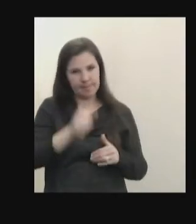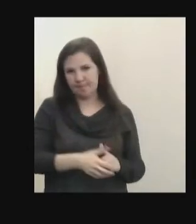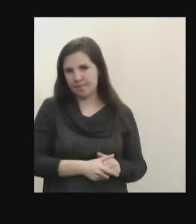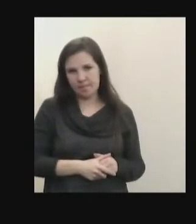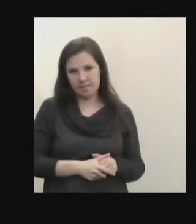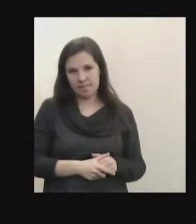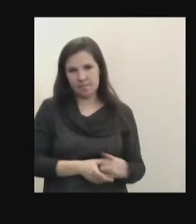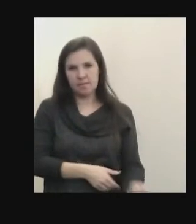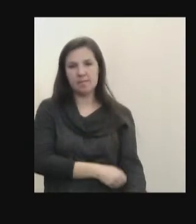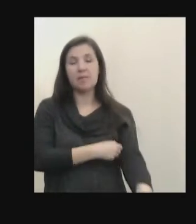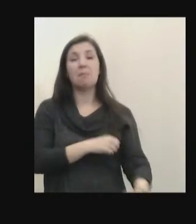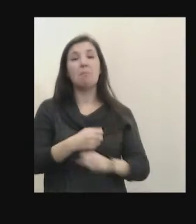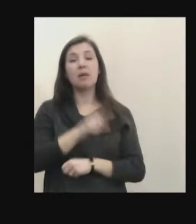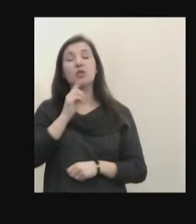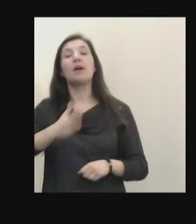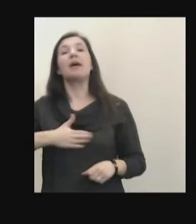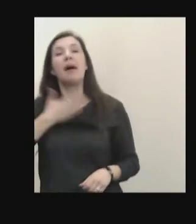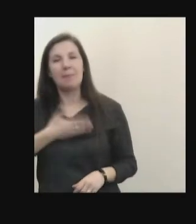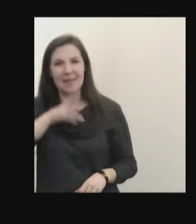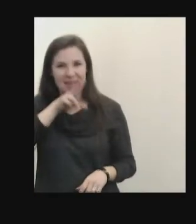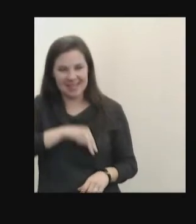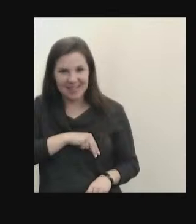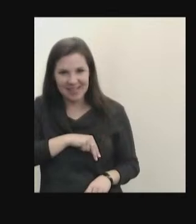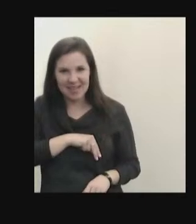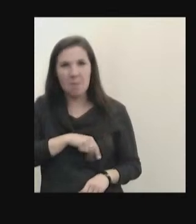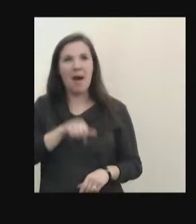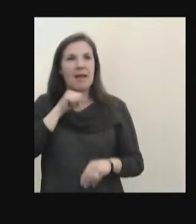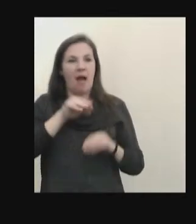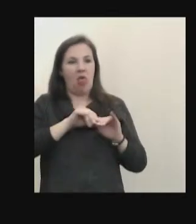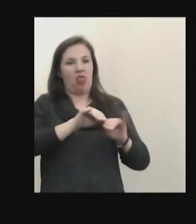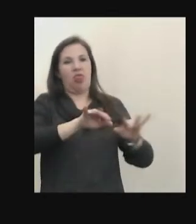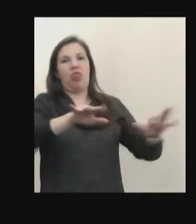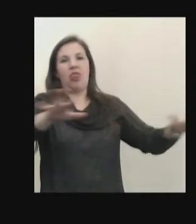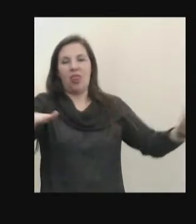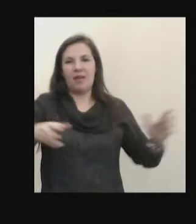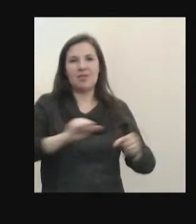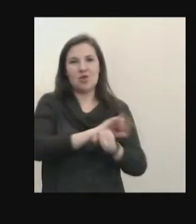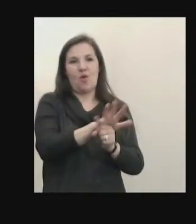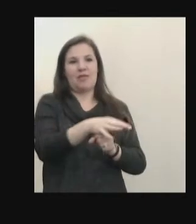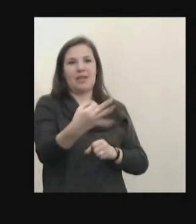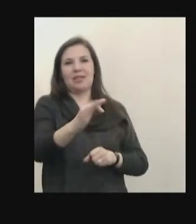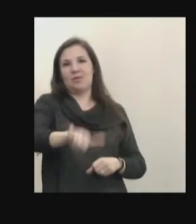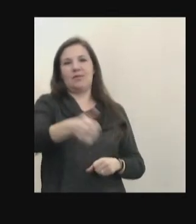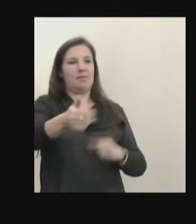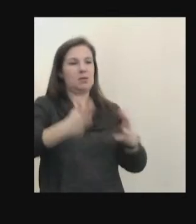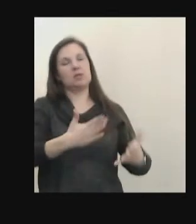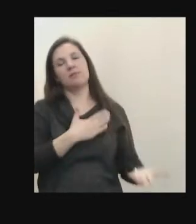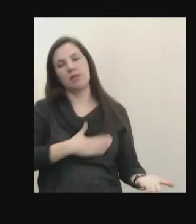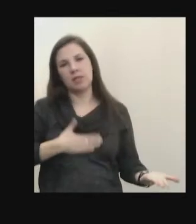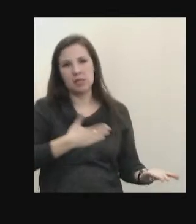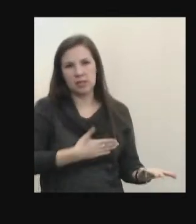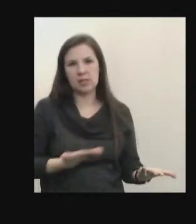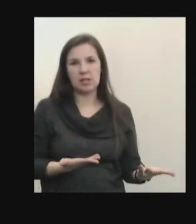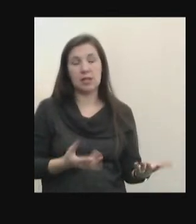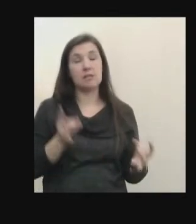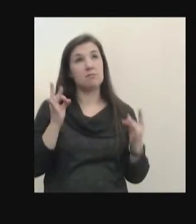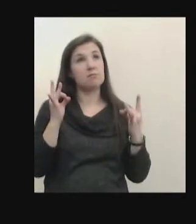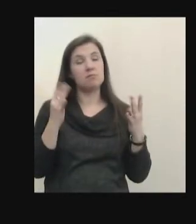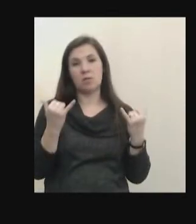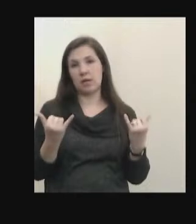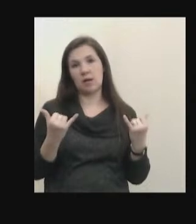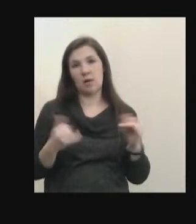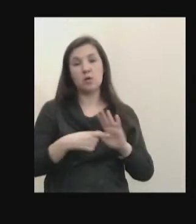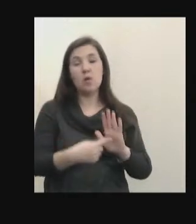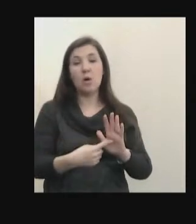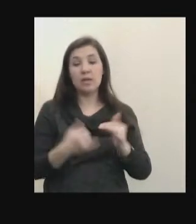it's a happy Thanksgiving by not passing on COVID-19 to someone else. It's bad out there, as we showed. The worst